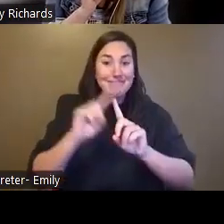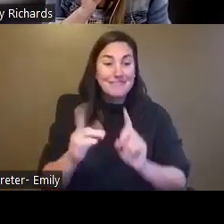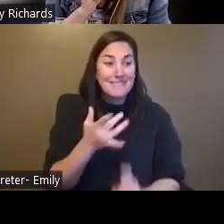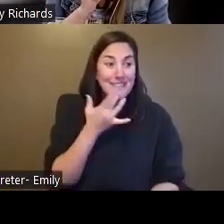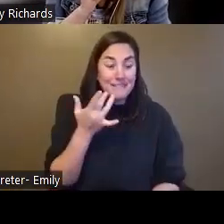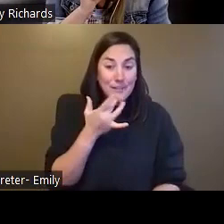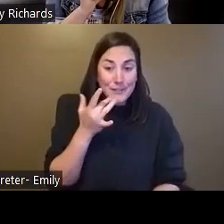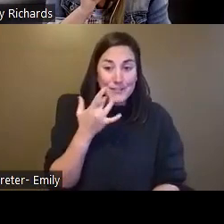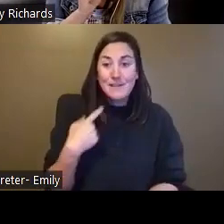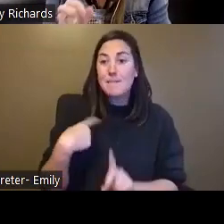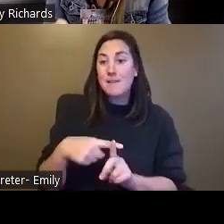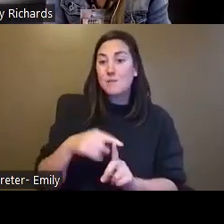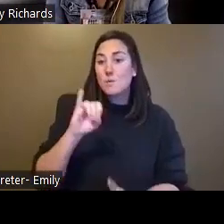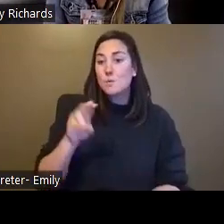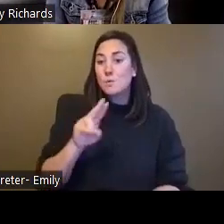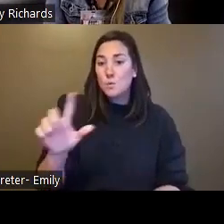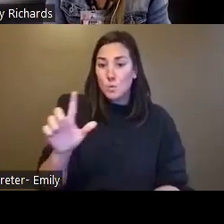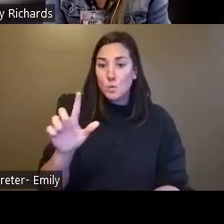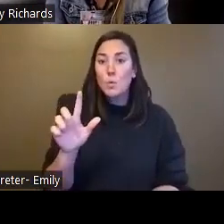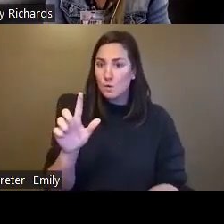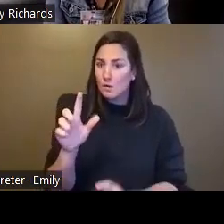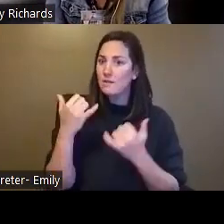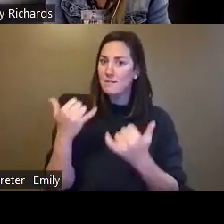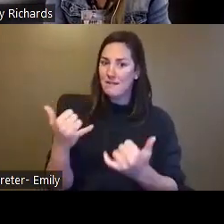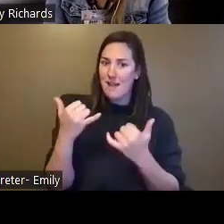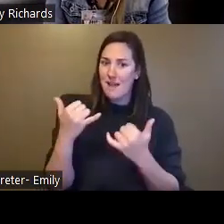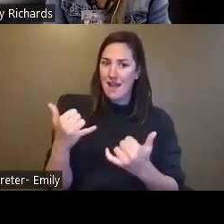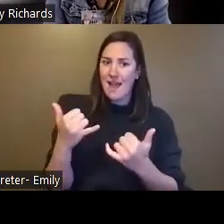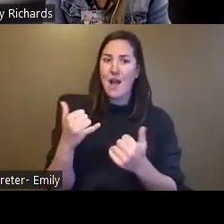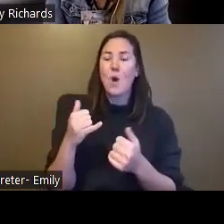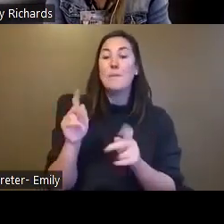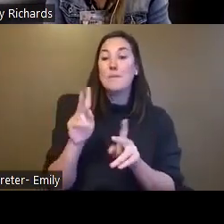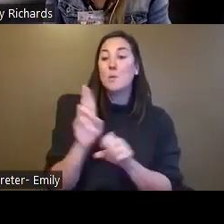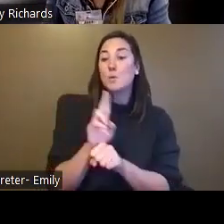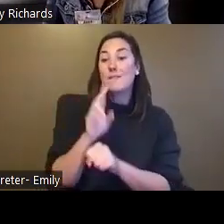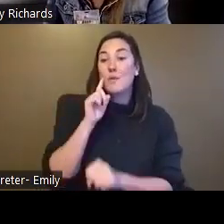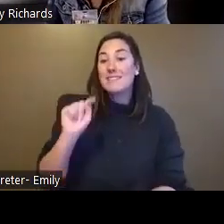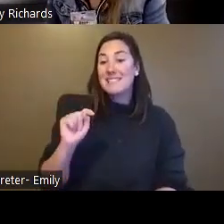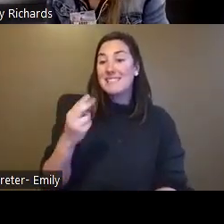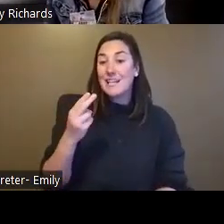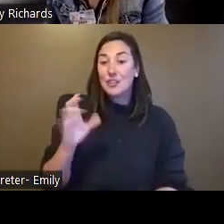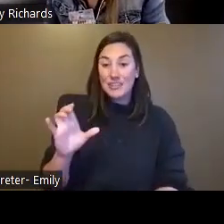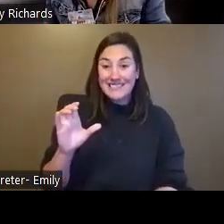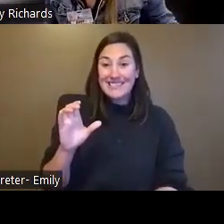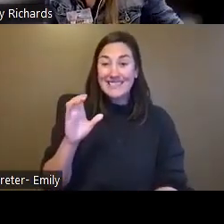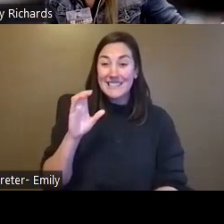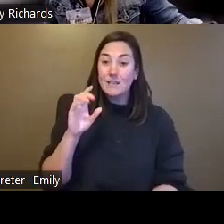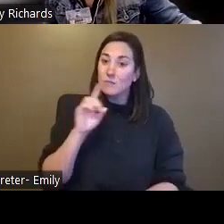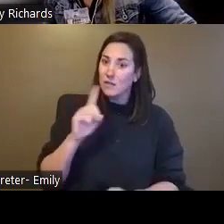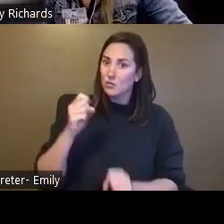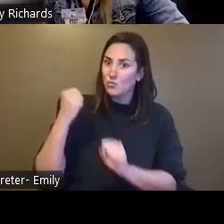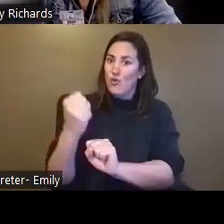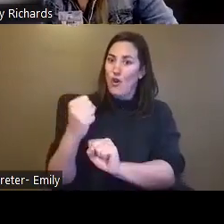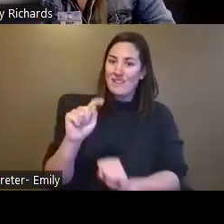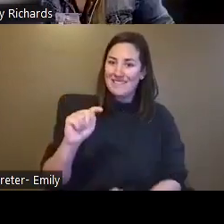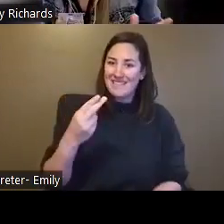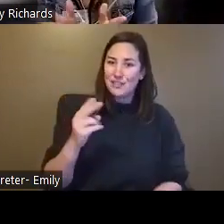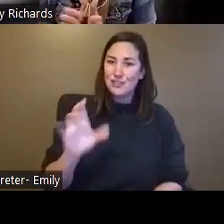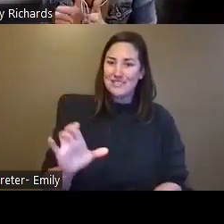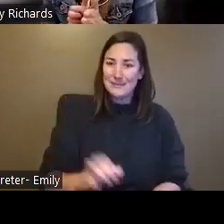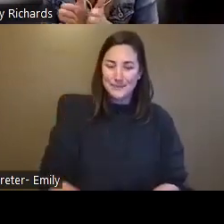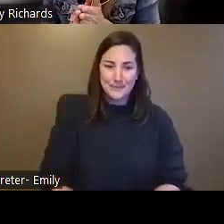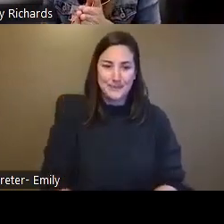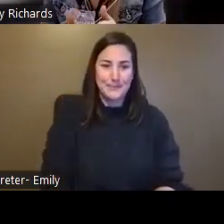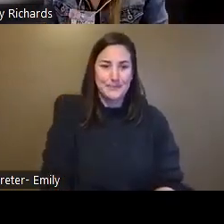Juul is one of the devices being used to smoke cannabis at the higher concentrations that I spoke of earlier. So part